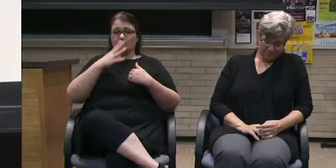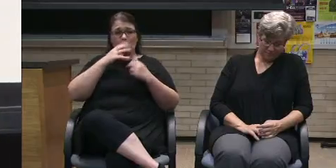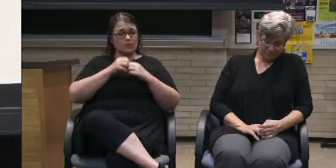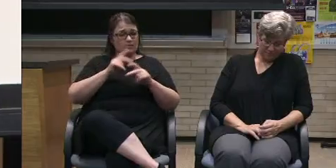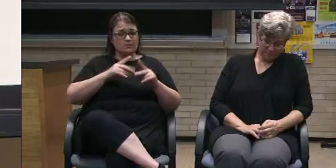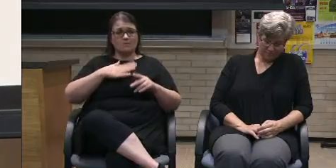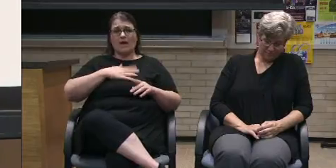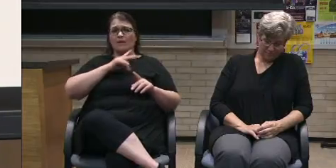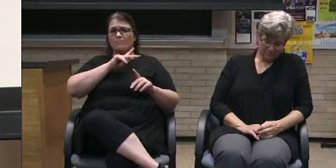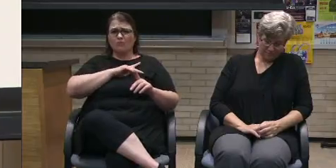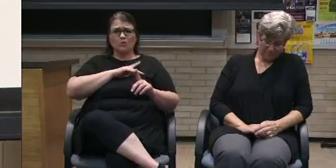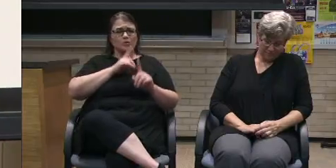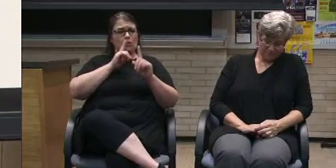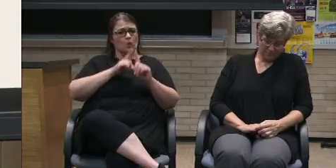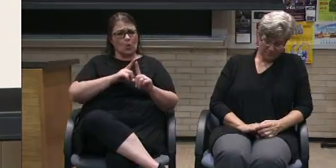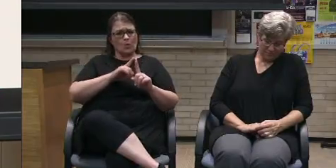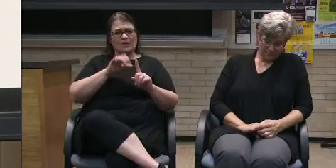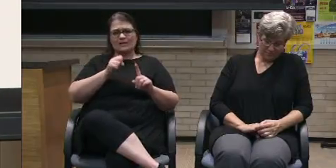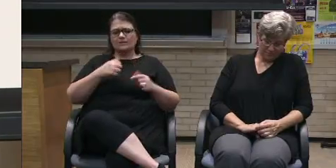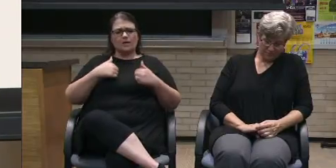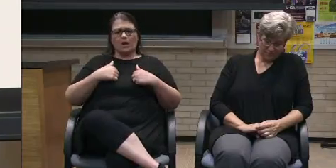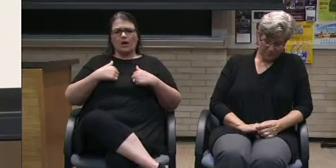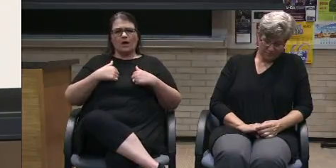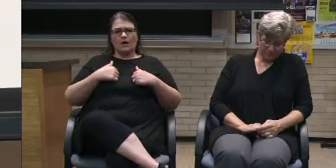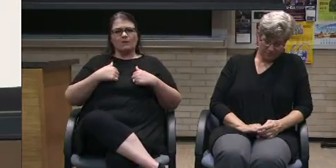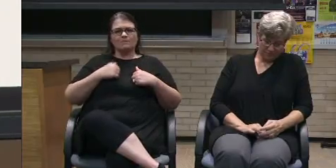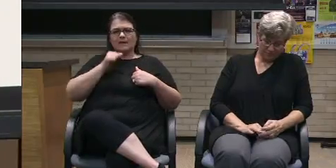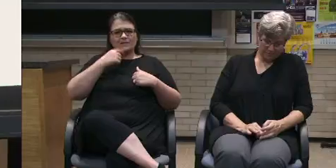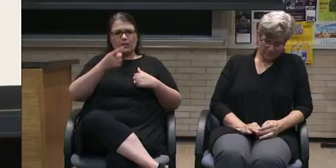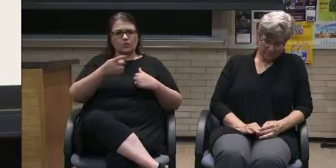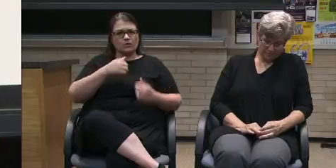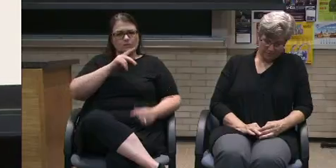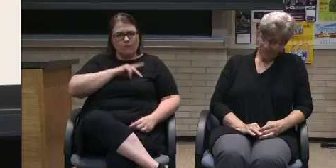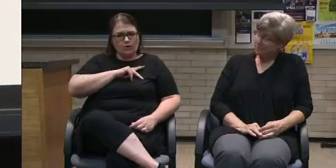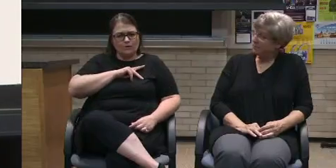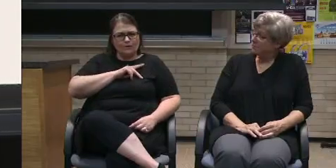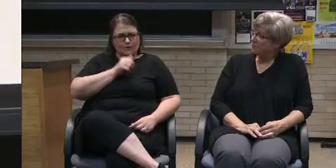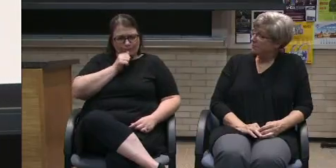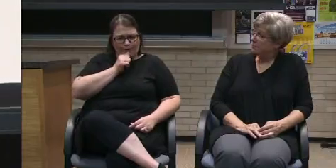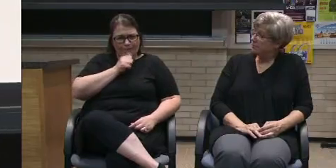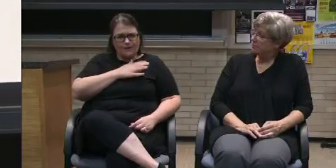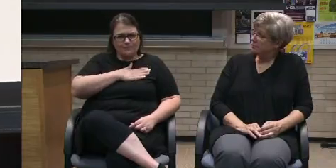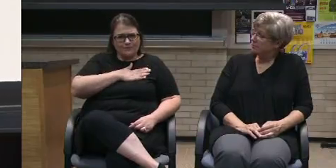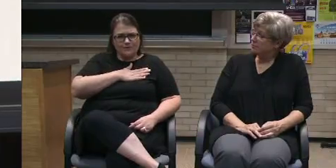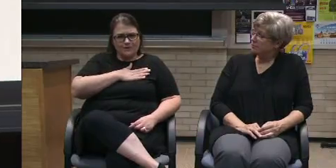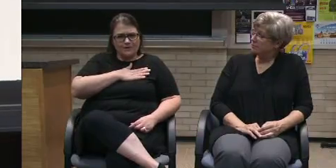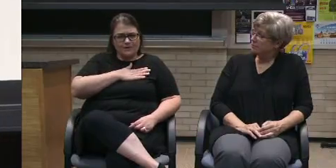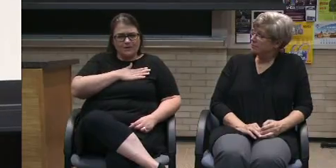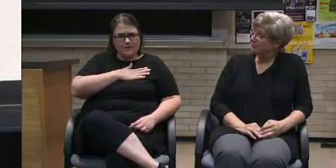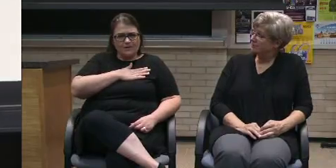goal is, I'm not going to tell you because it's personal, it's private, but it rhymes with weighty.